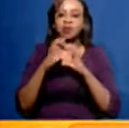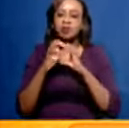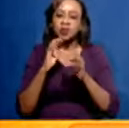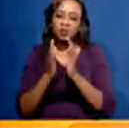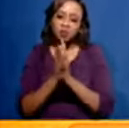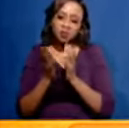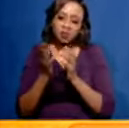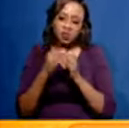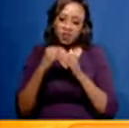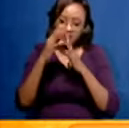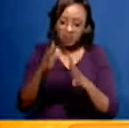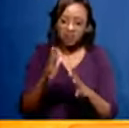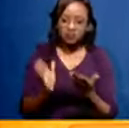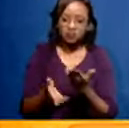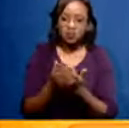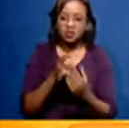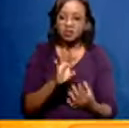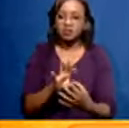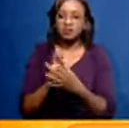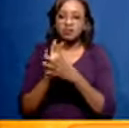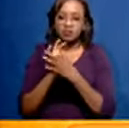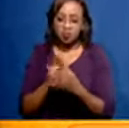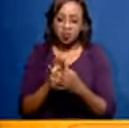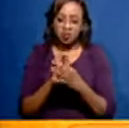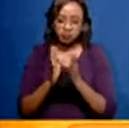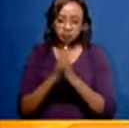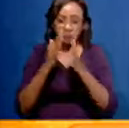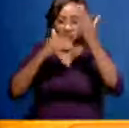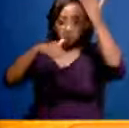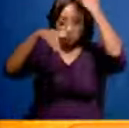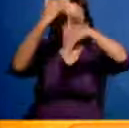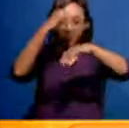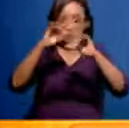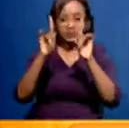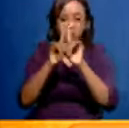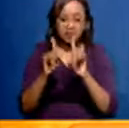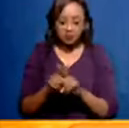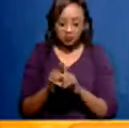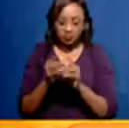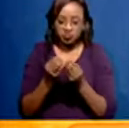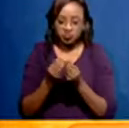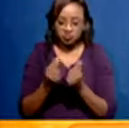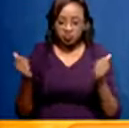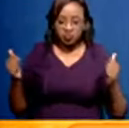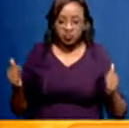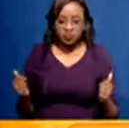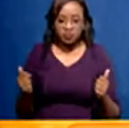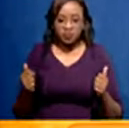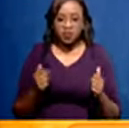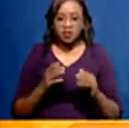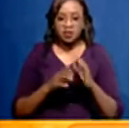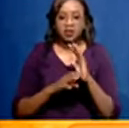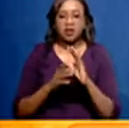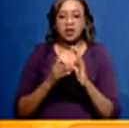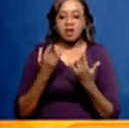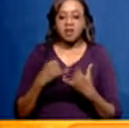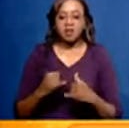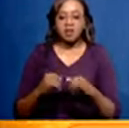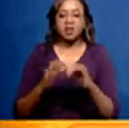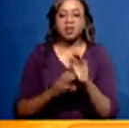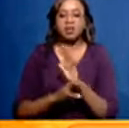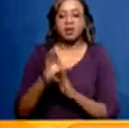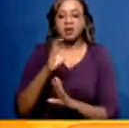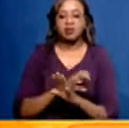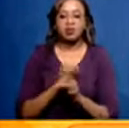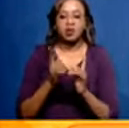leaders to connect to the university, and then address and adapt the curriculum to make it indeed even